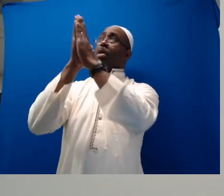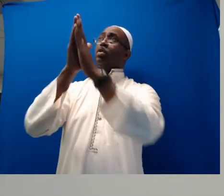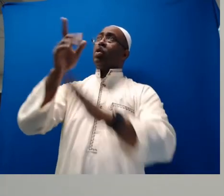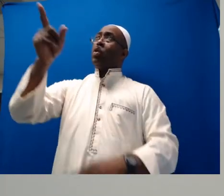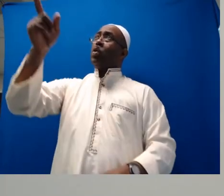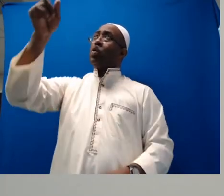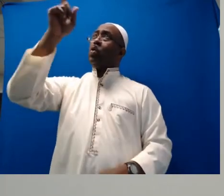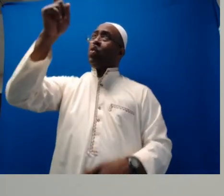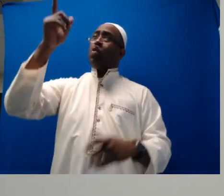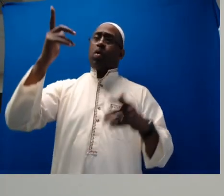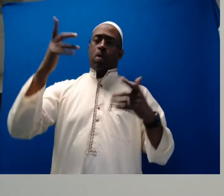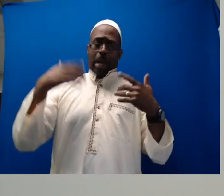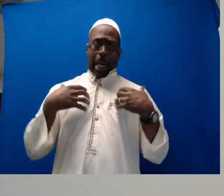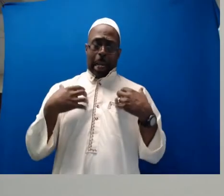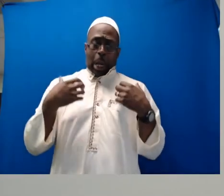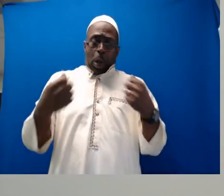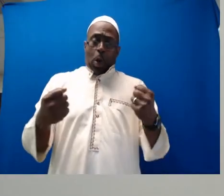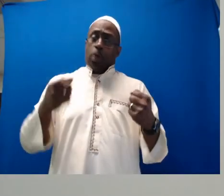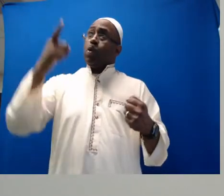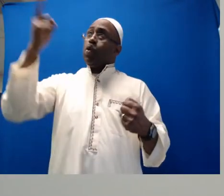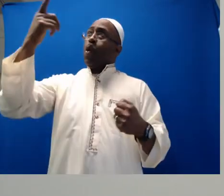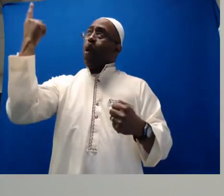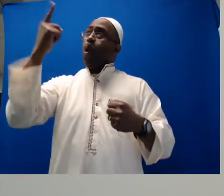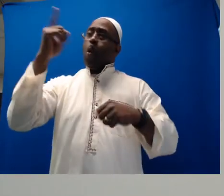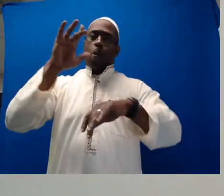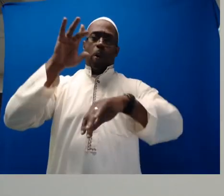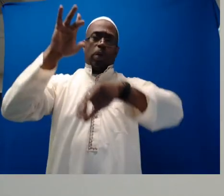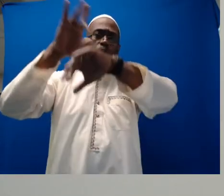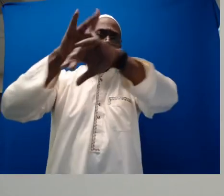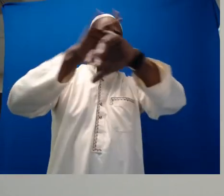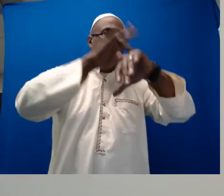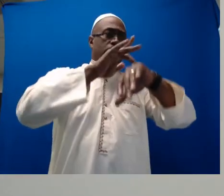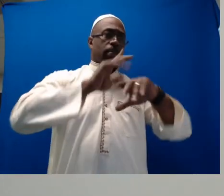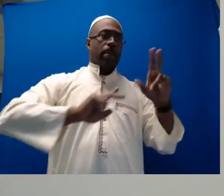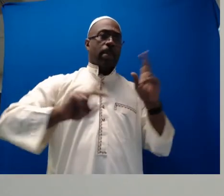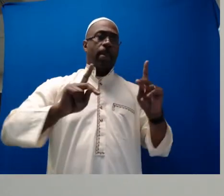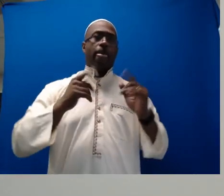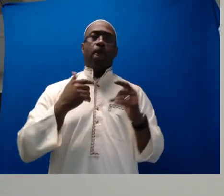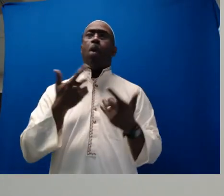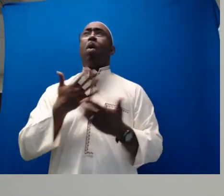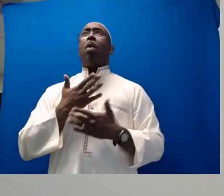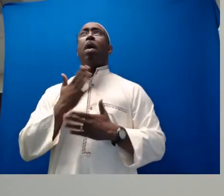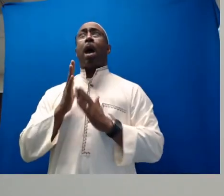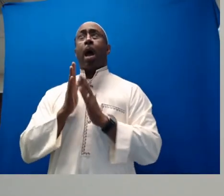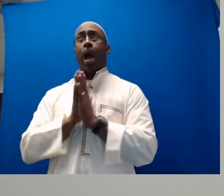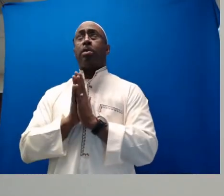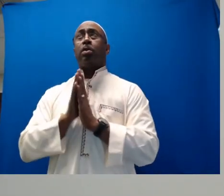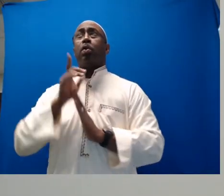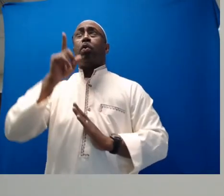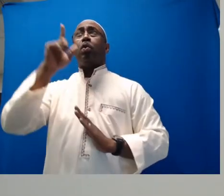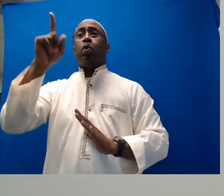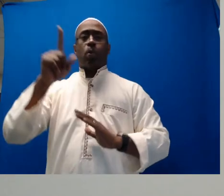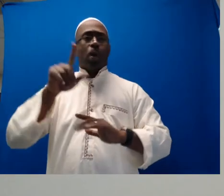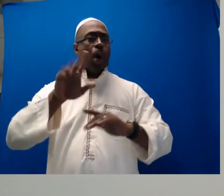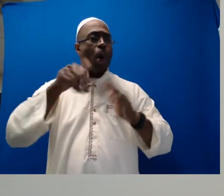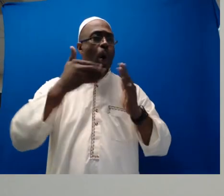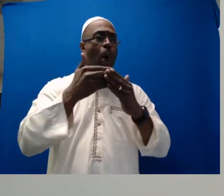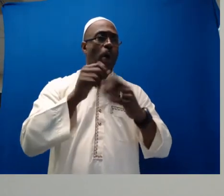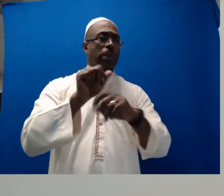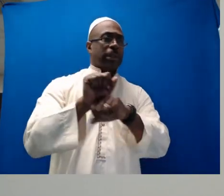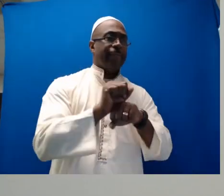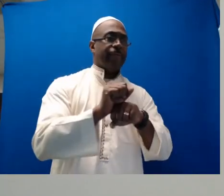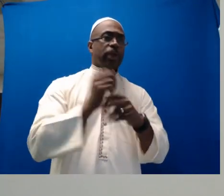you are the bestower of health, Ya Allah, we ask you that you grant health and well-being to all of your slaves and